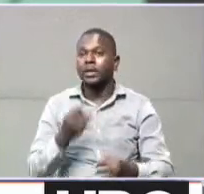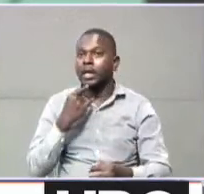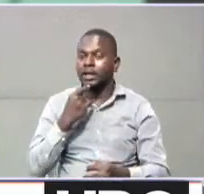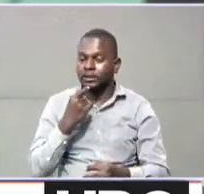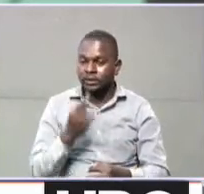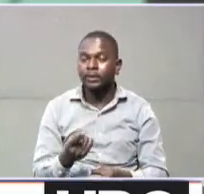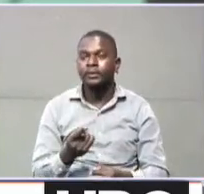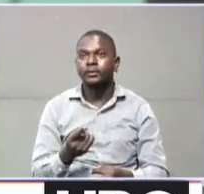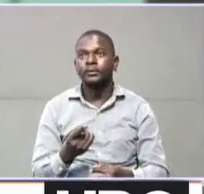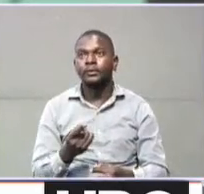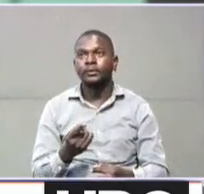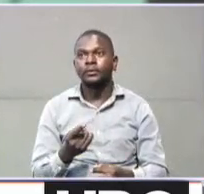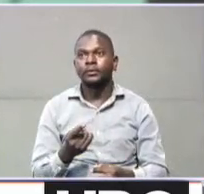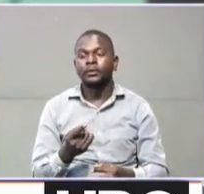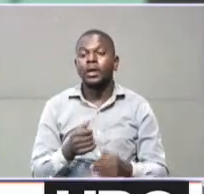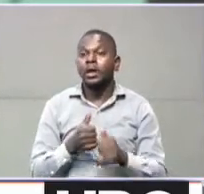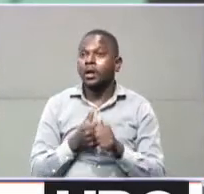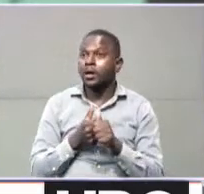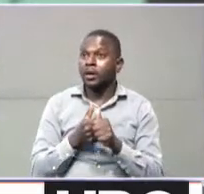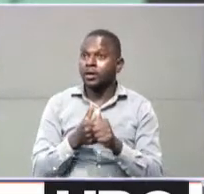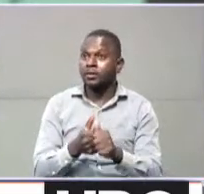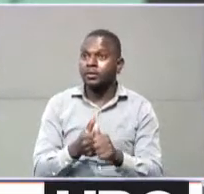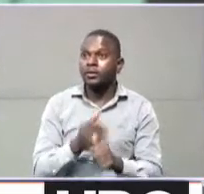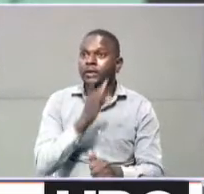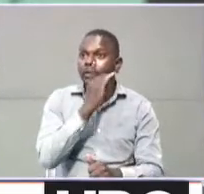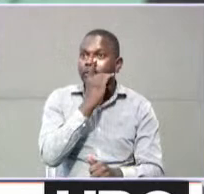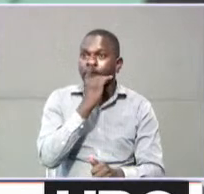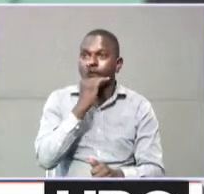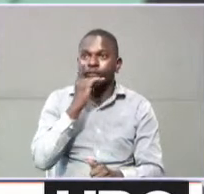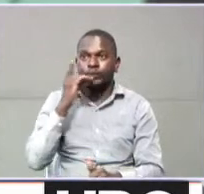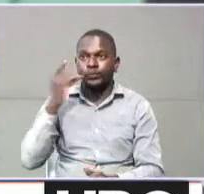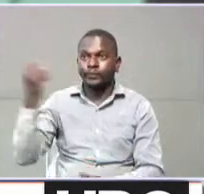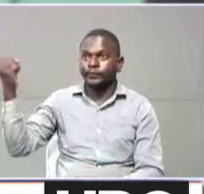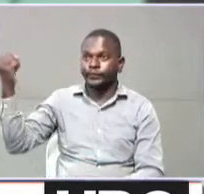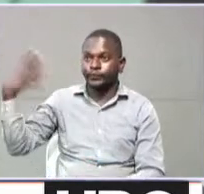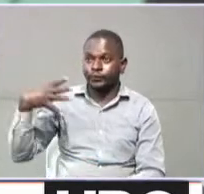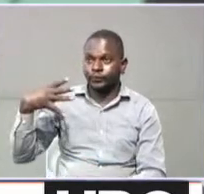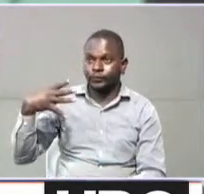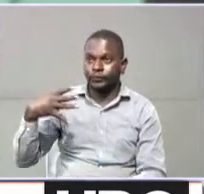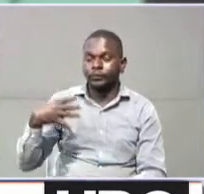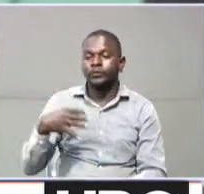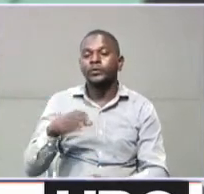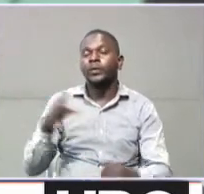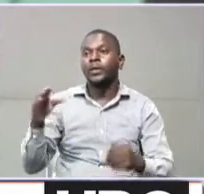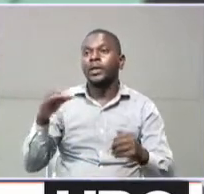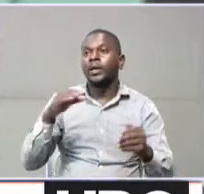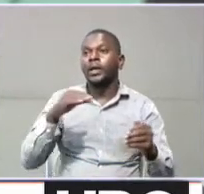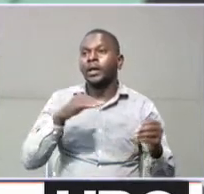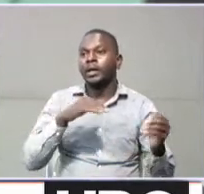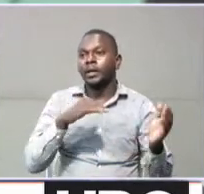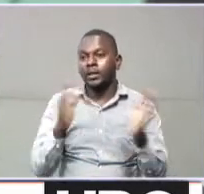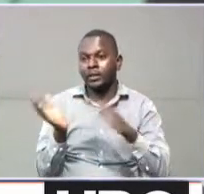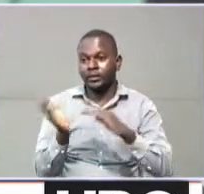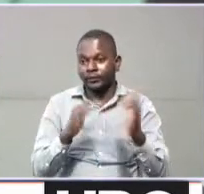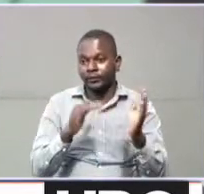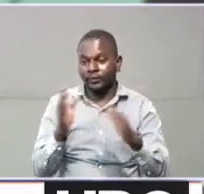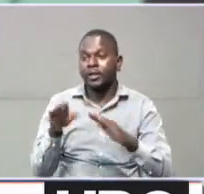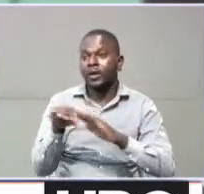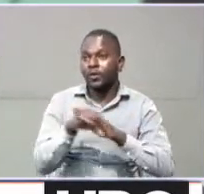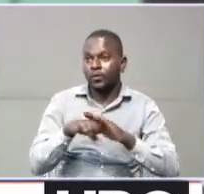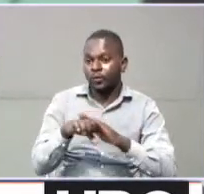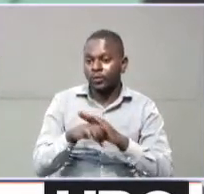said following the drought following the environmental degradation we needed to